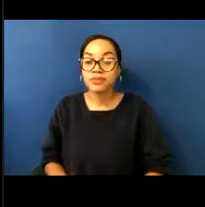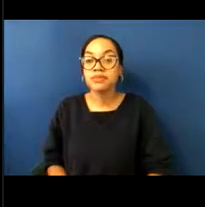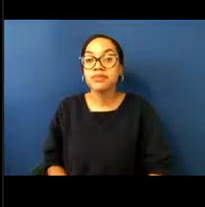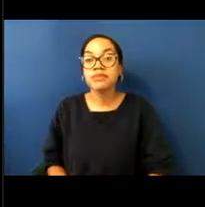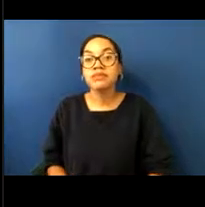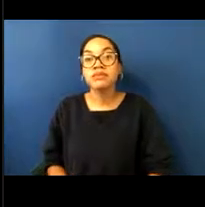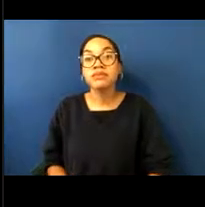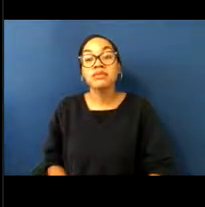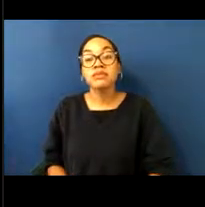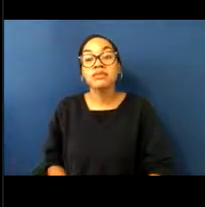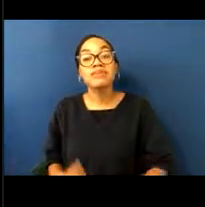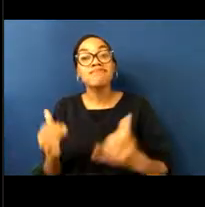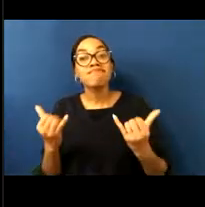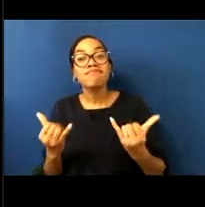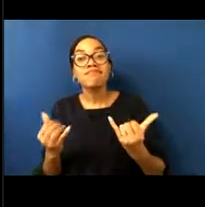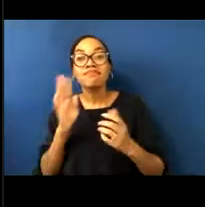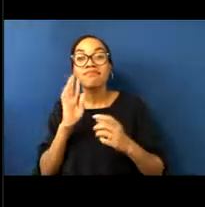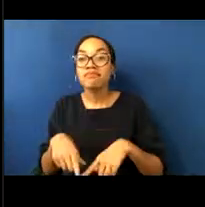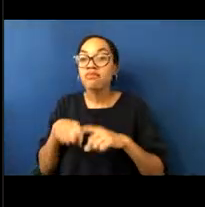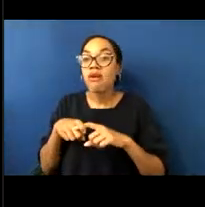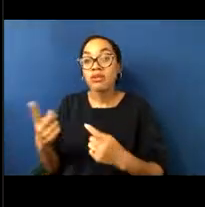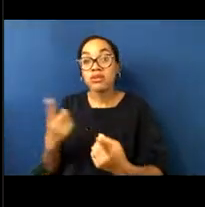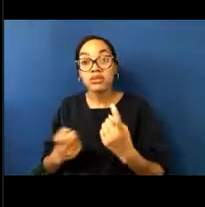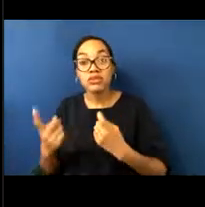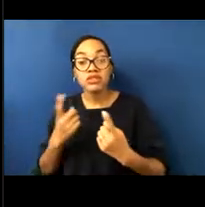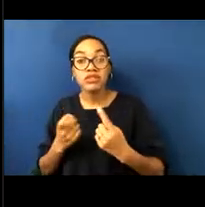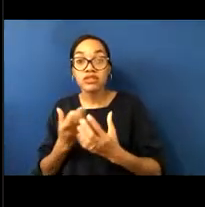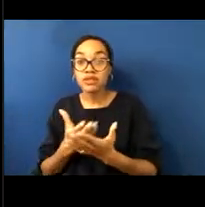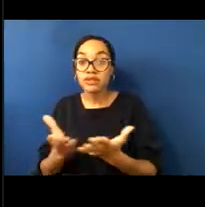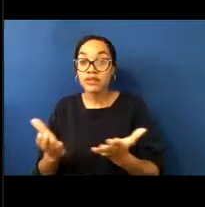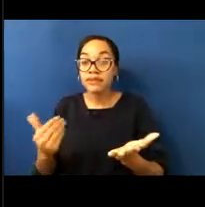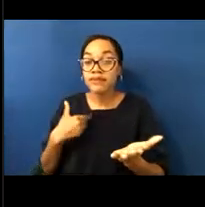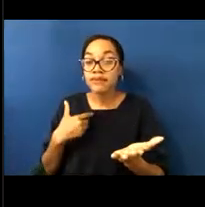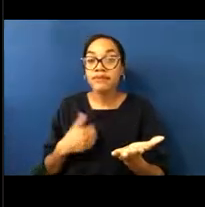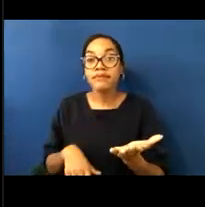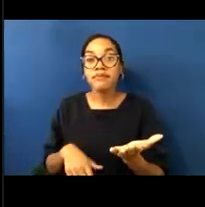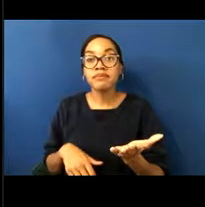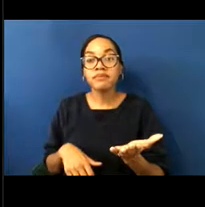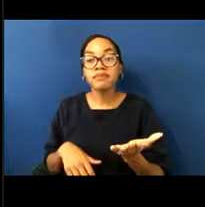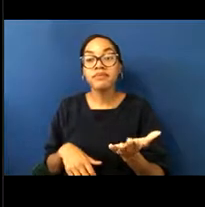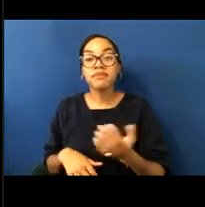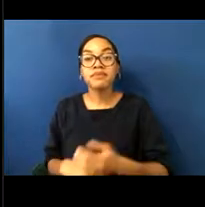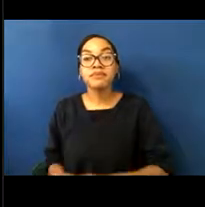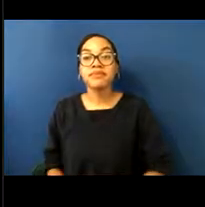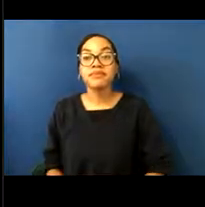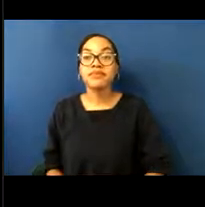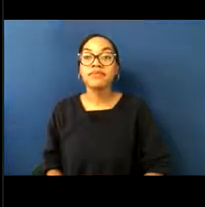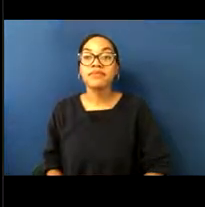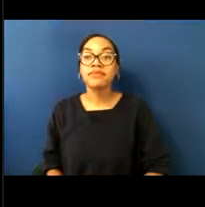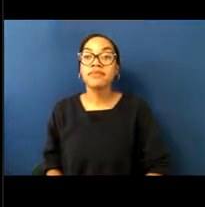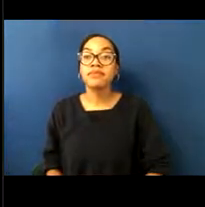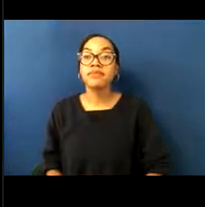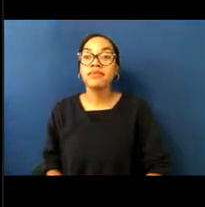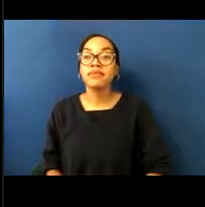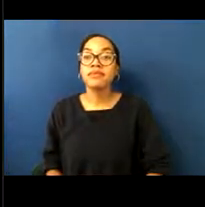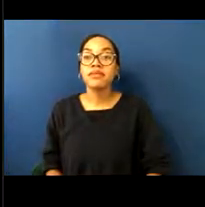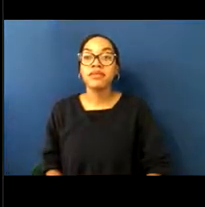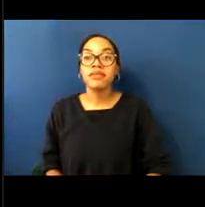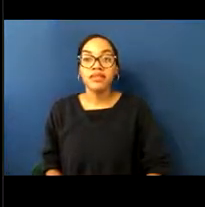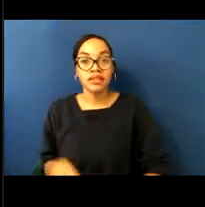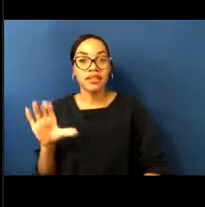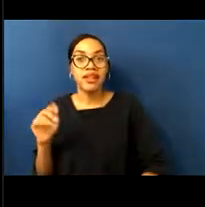So at this point, I think it's a good time to stop for any questions that anyone in the audience might have before we continue. That is perfect